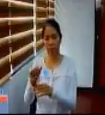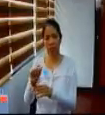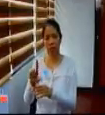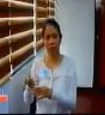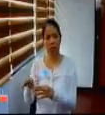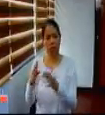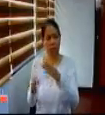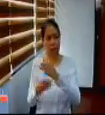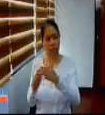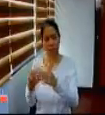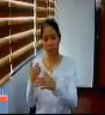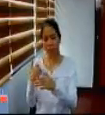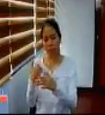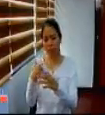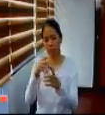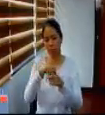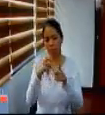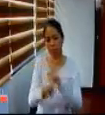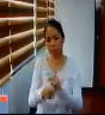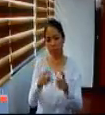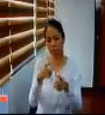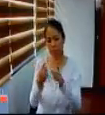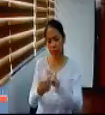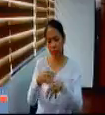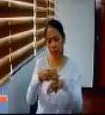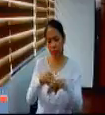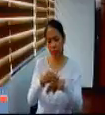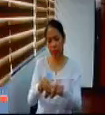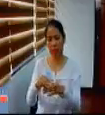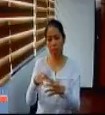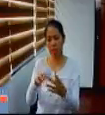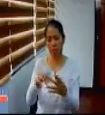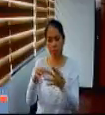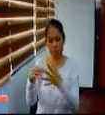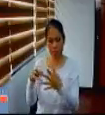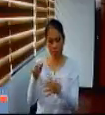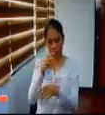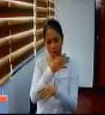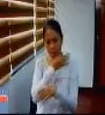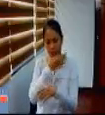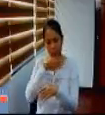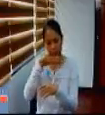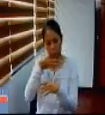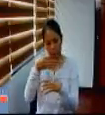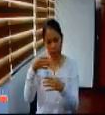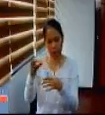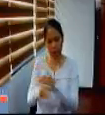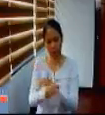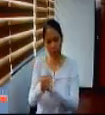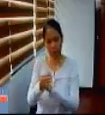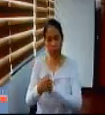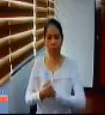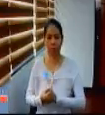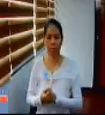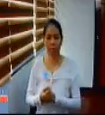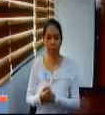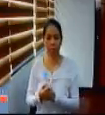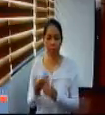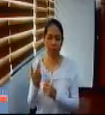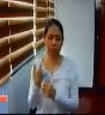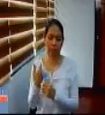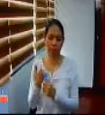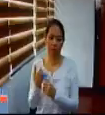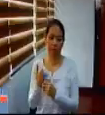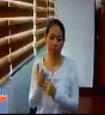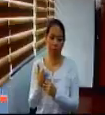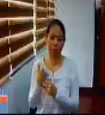international markets, more particularly in agriculture. So therefore, the challenge is not just being competitive in international markets for